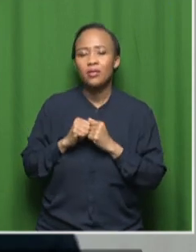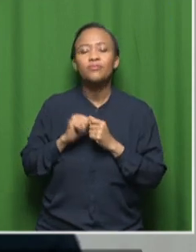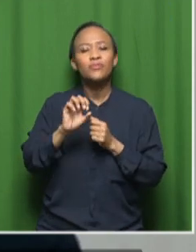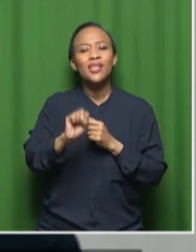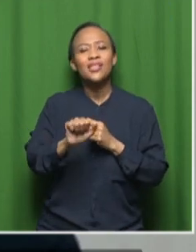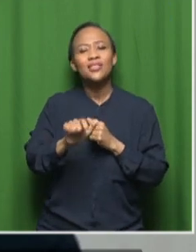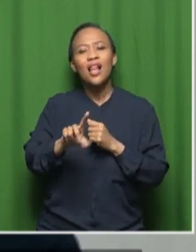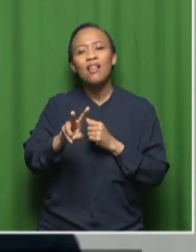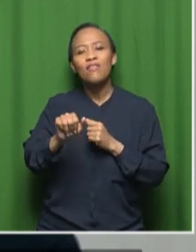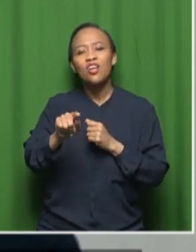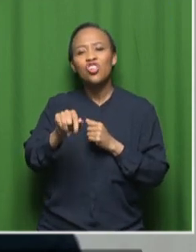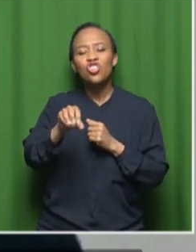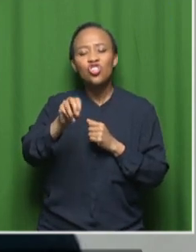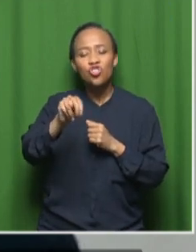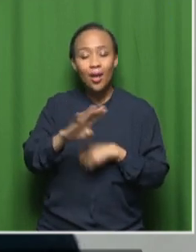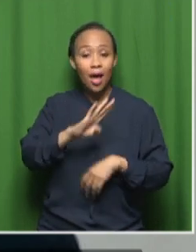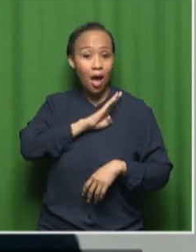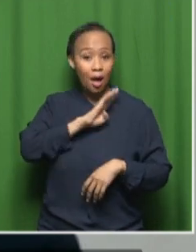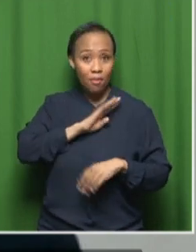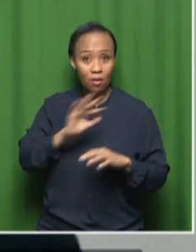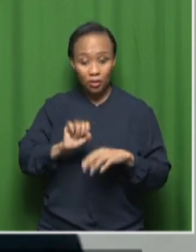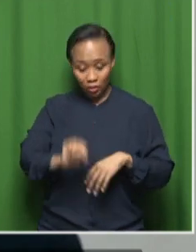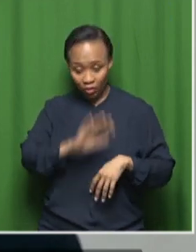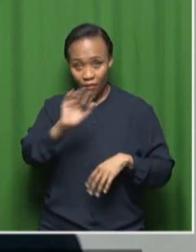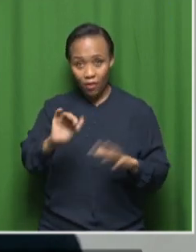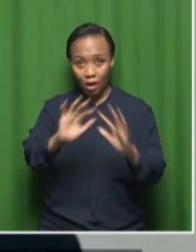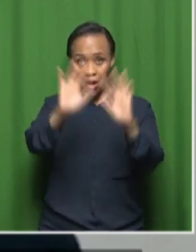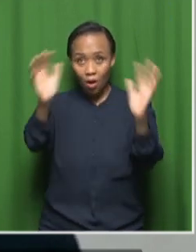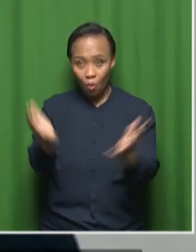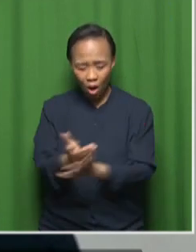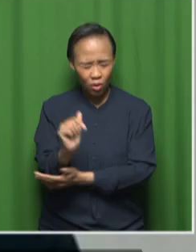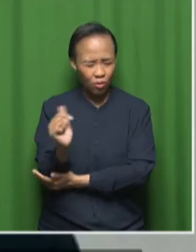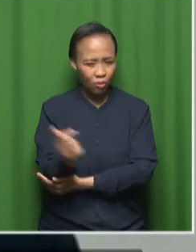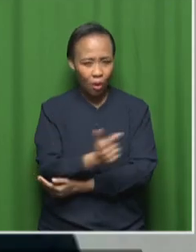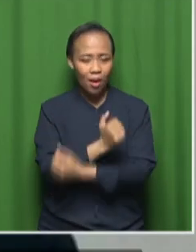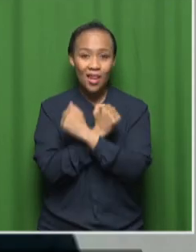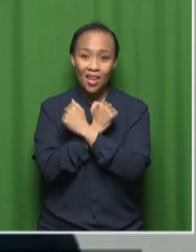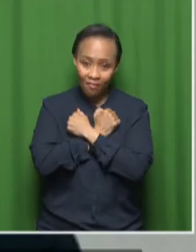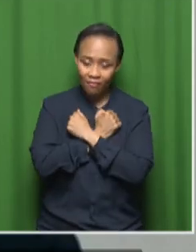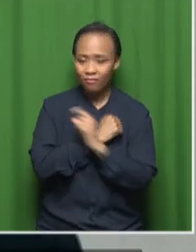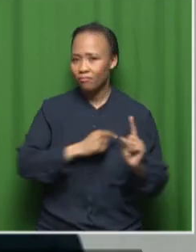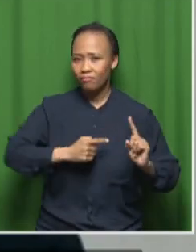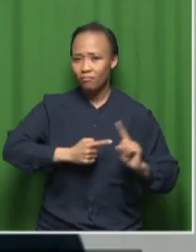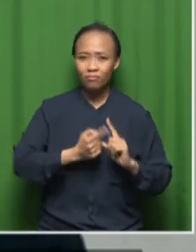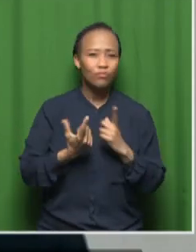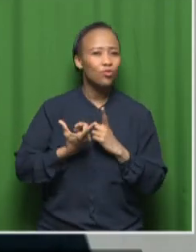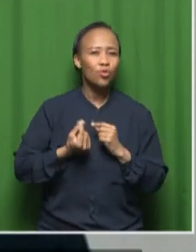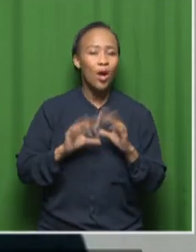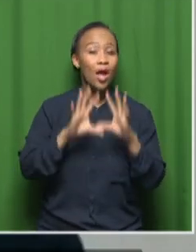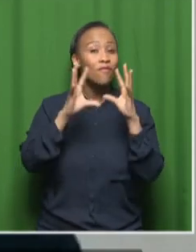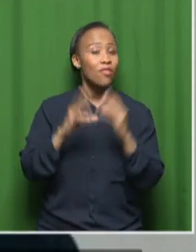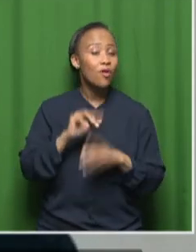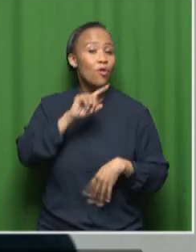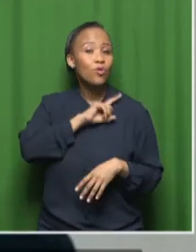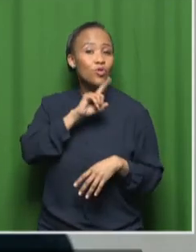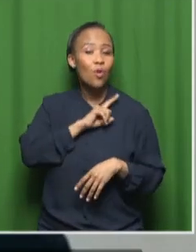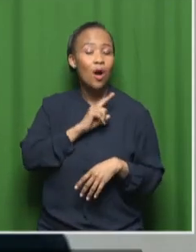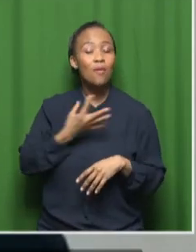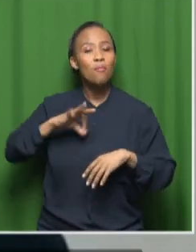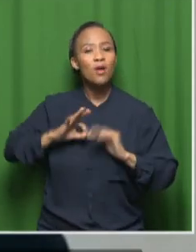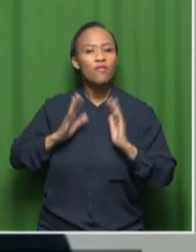loved South Africa and Africa and the whole world. Whatever he did was to the benefit of humanity.